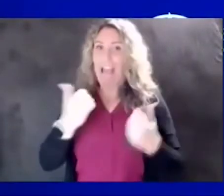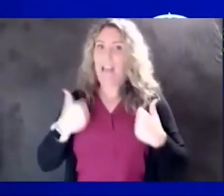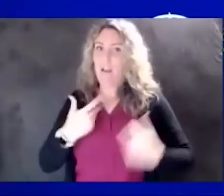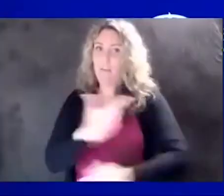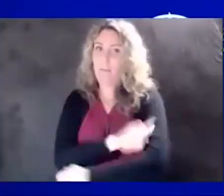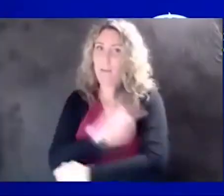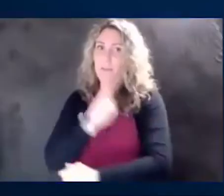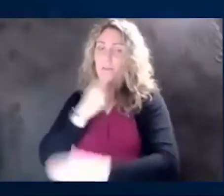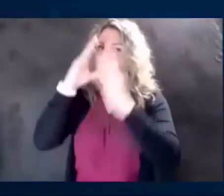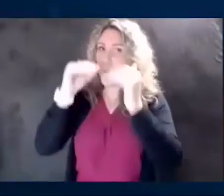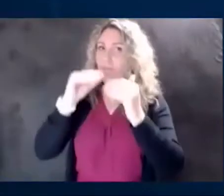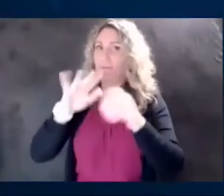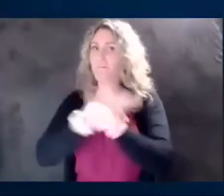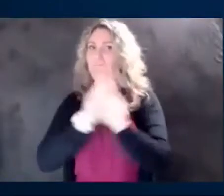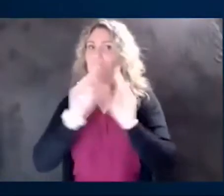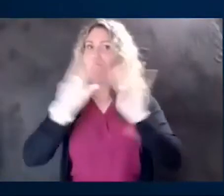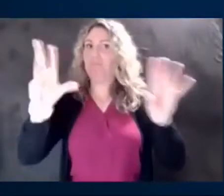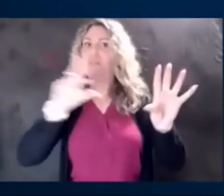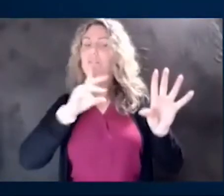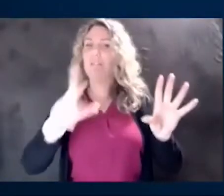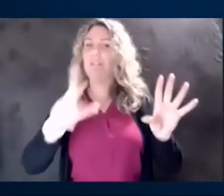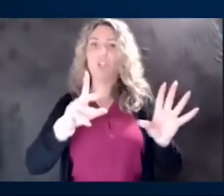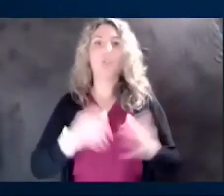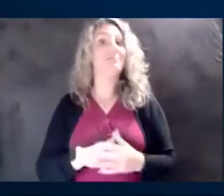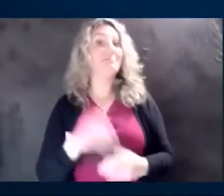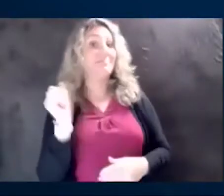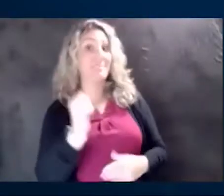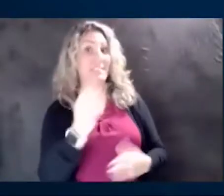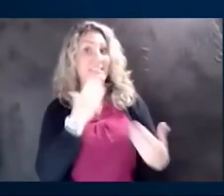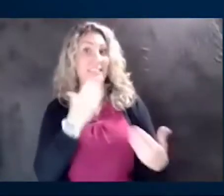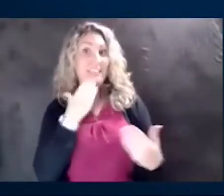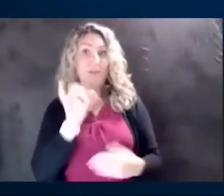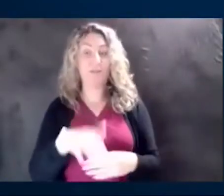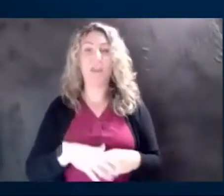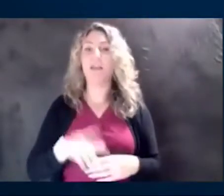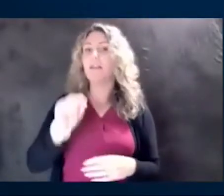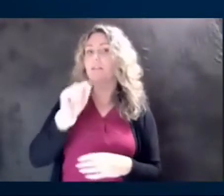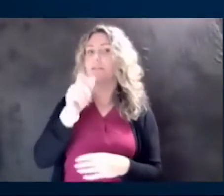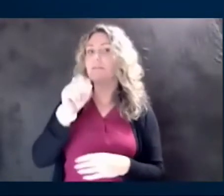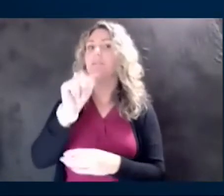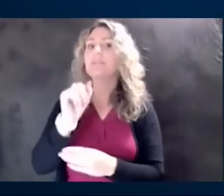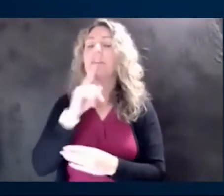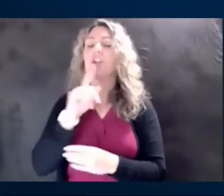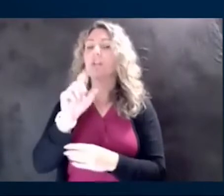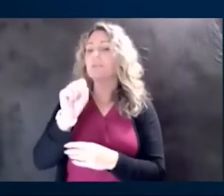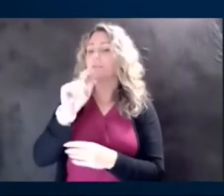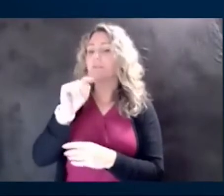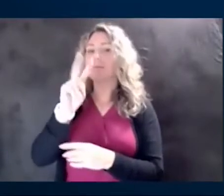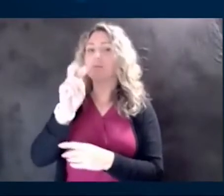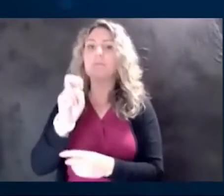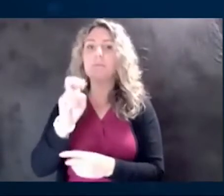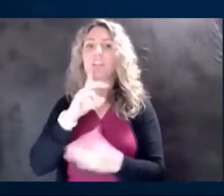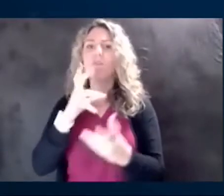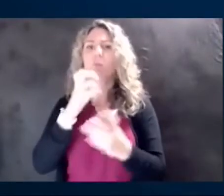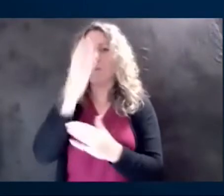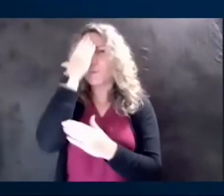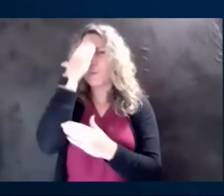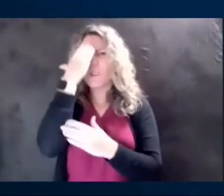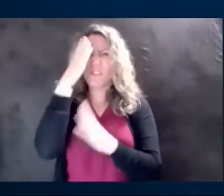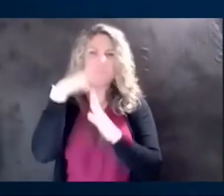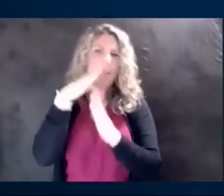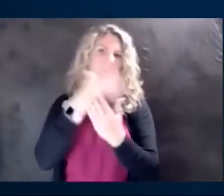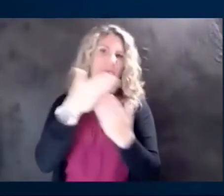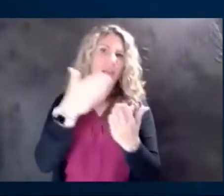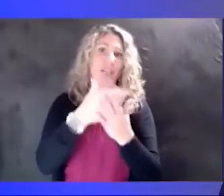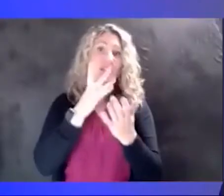a clear, concise. Very much so. Thank you for that. Okay, Tara, Steve wants to know, what is the number one thing to either take away